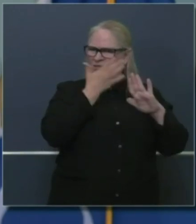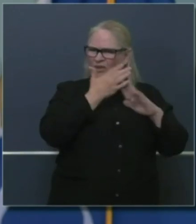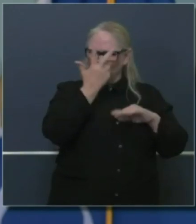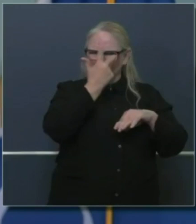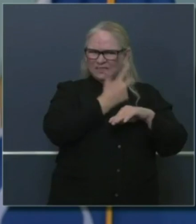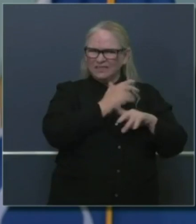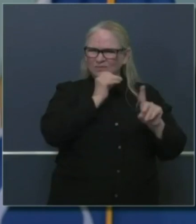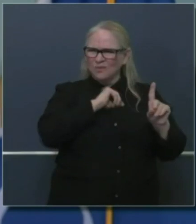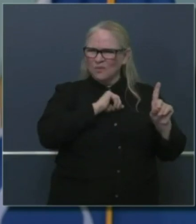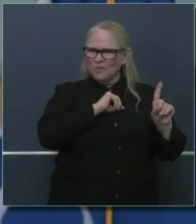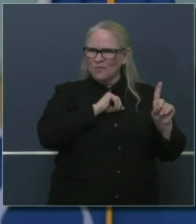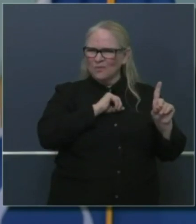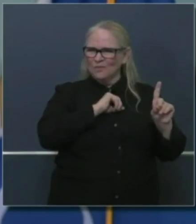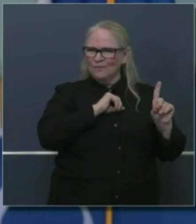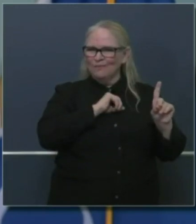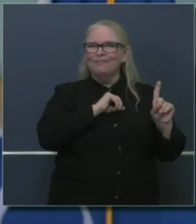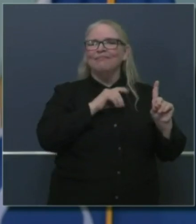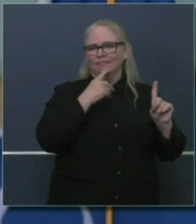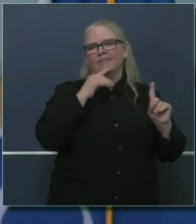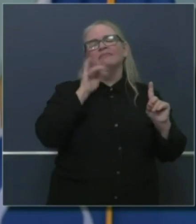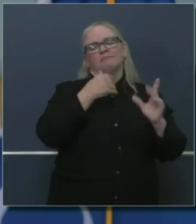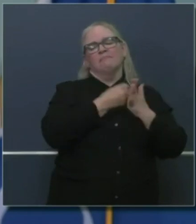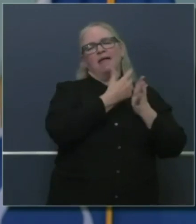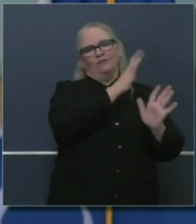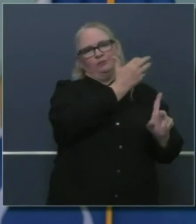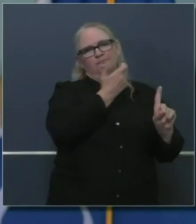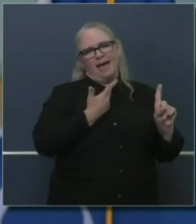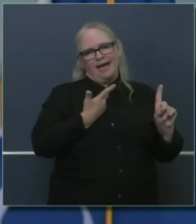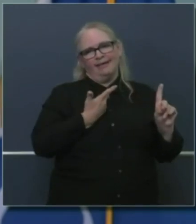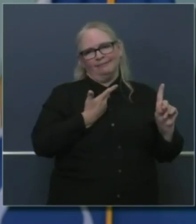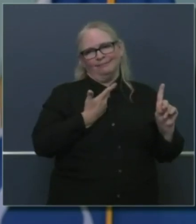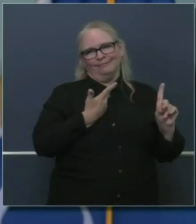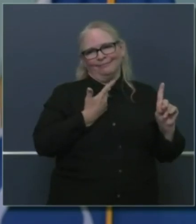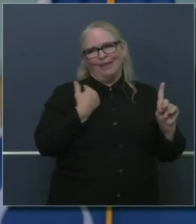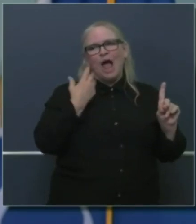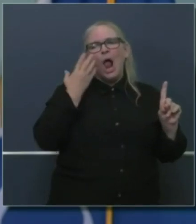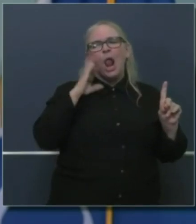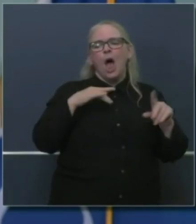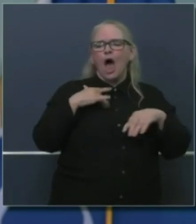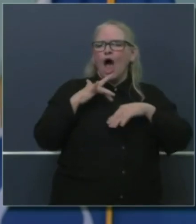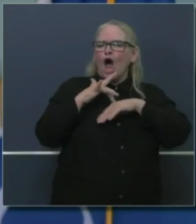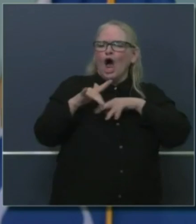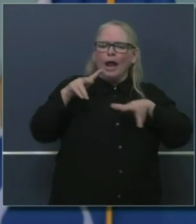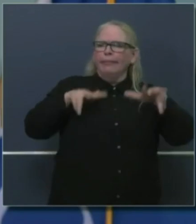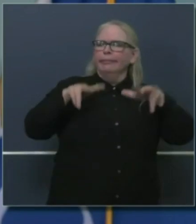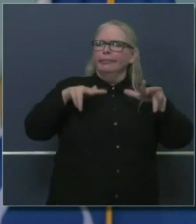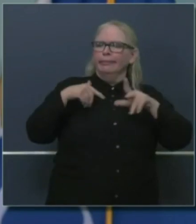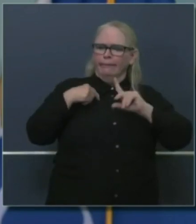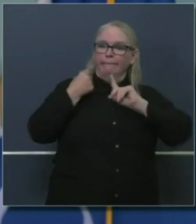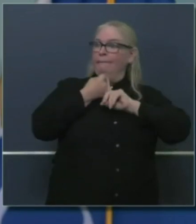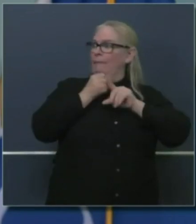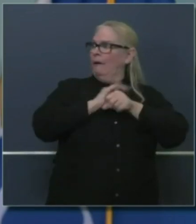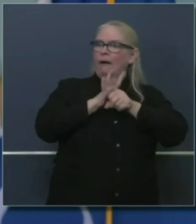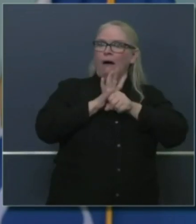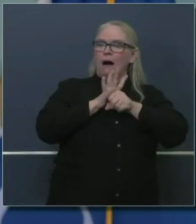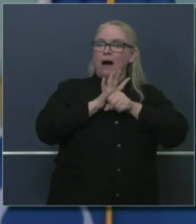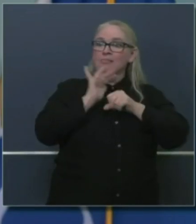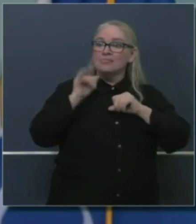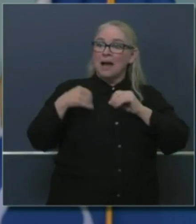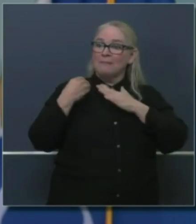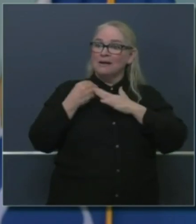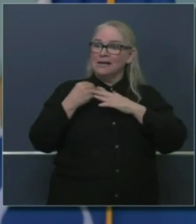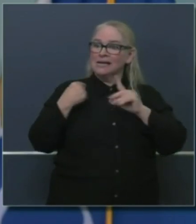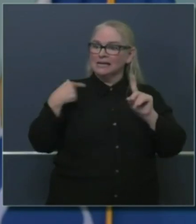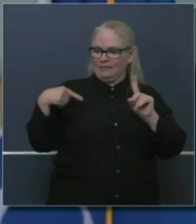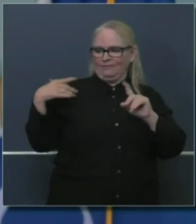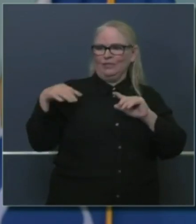was lost in the state of California. We were in the Wild Wild West period in the early part of this pandemic. Those dollars were protected, and protocols